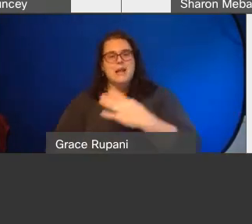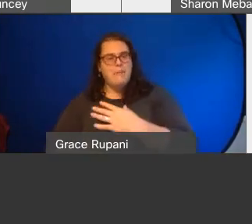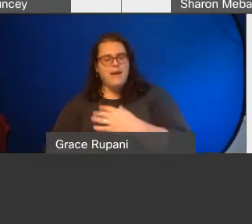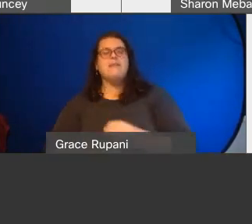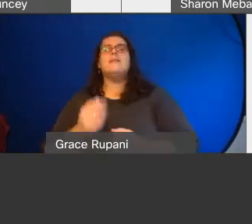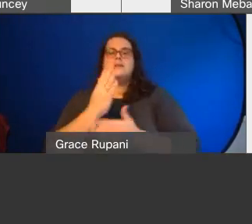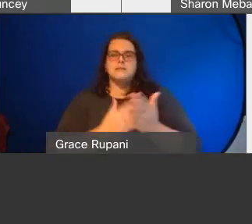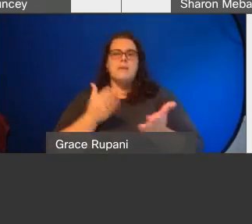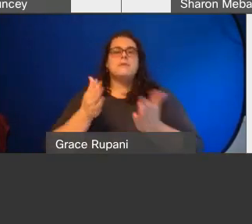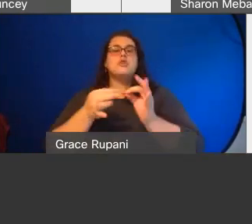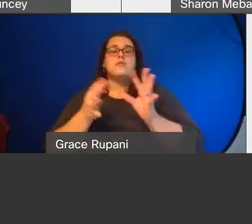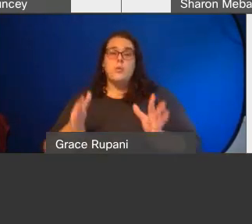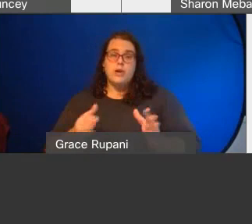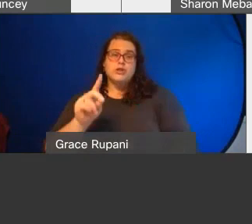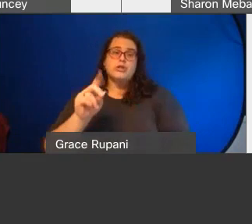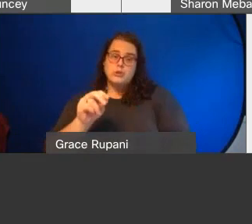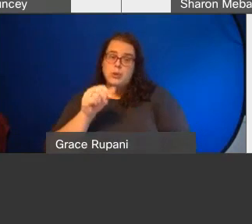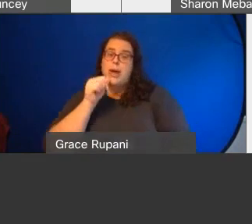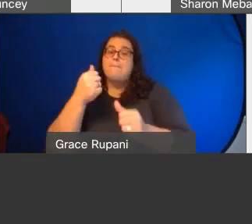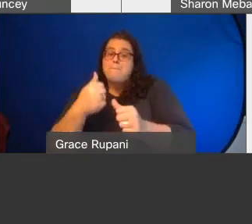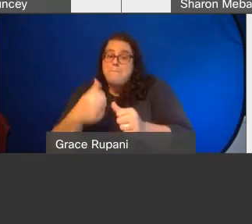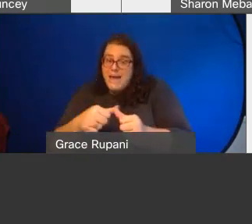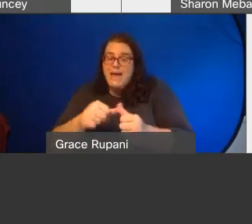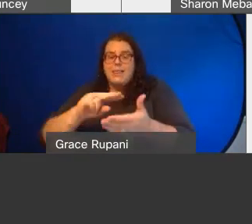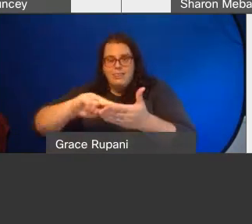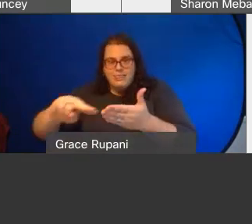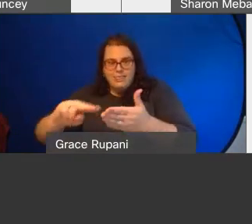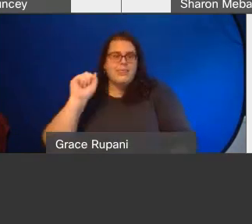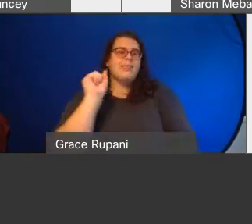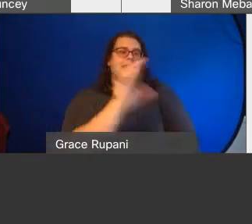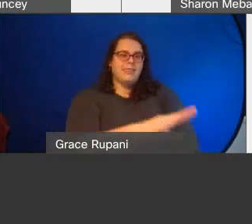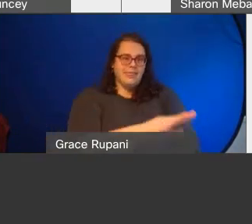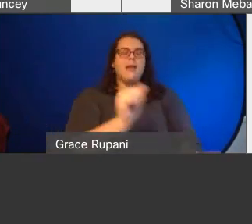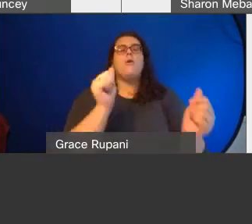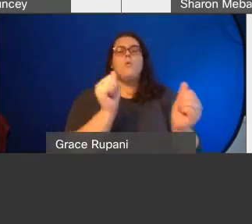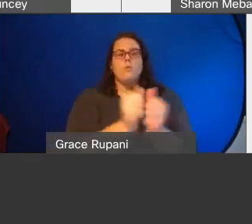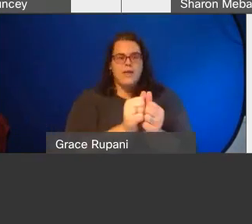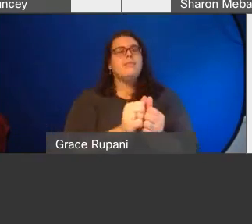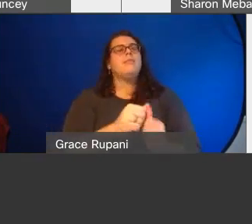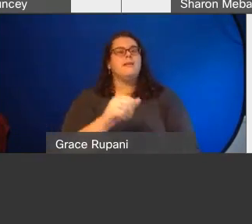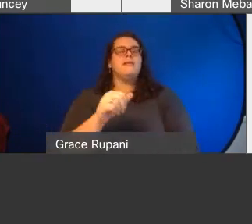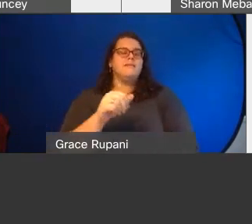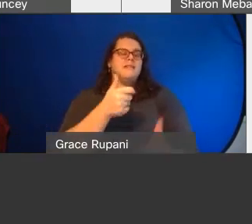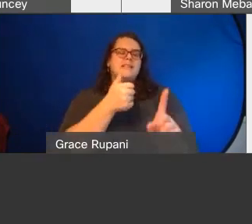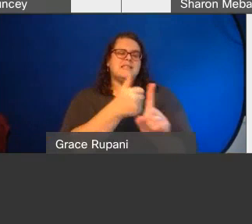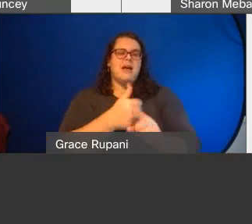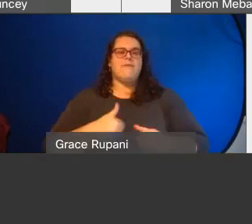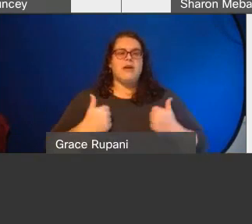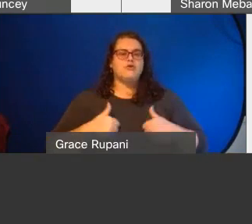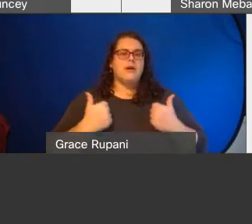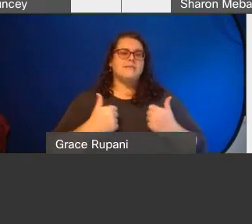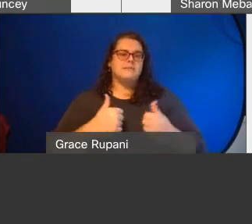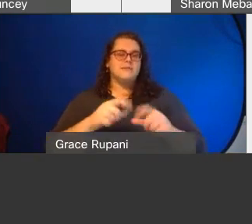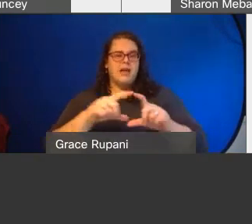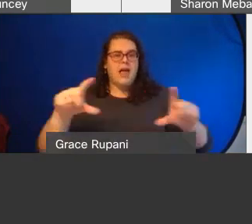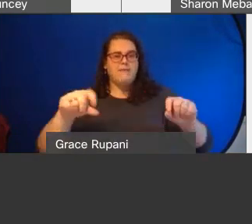documents to our family members with return postage because we recognize that people are unable to use